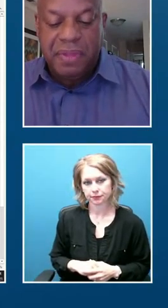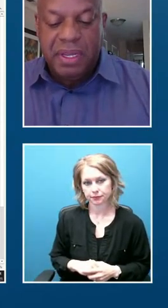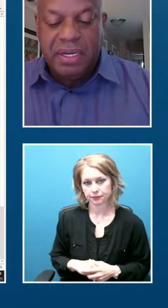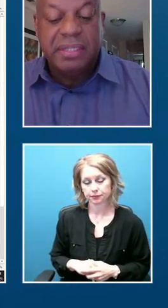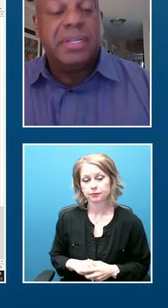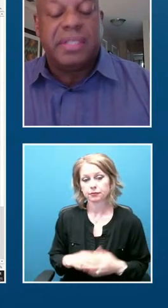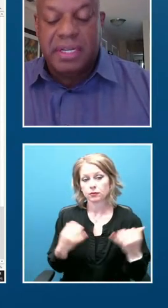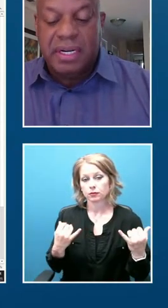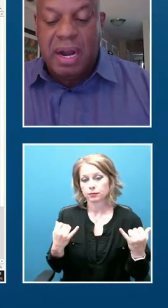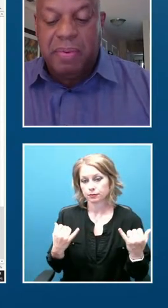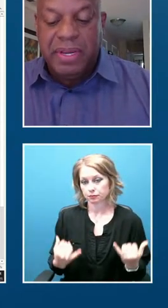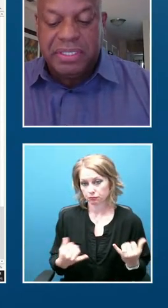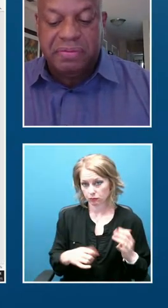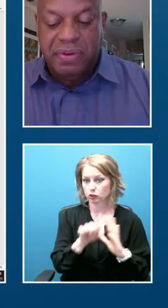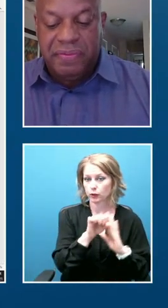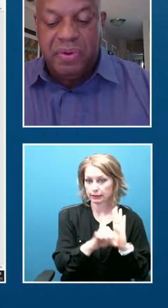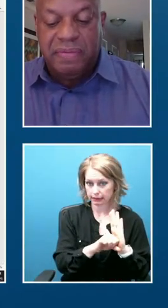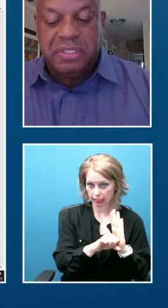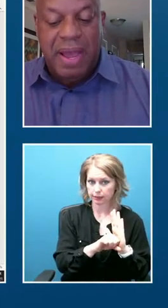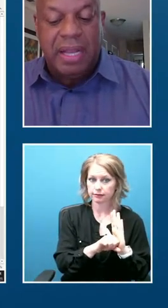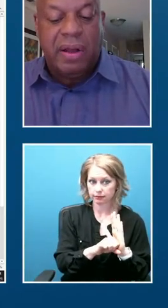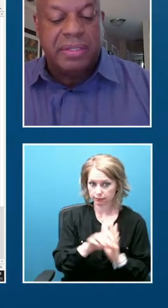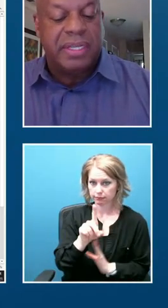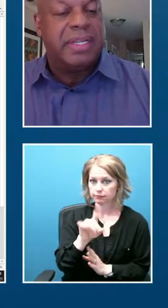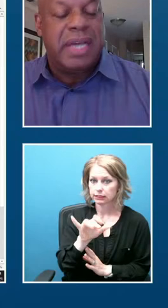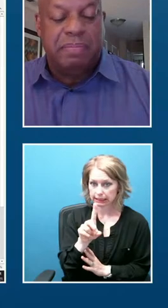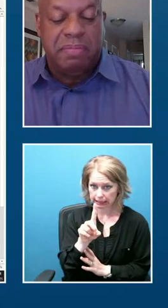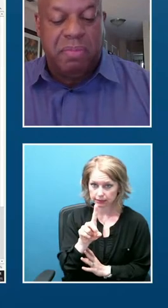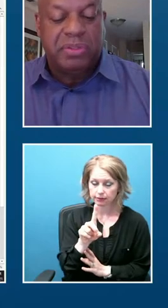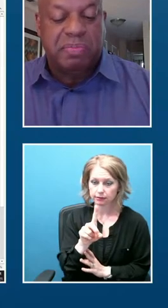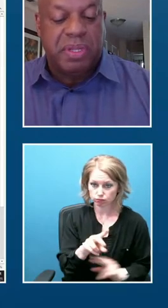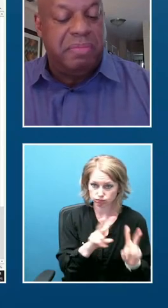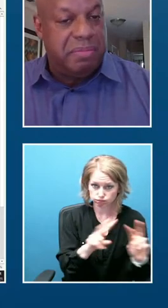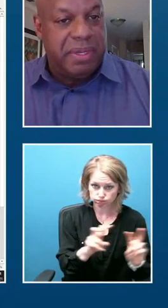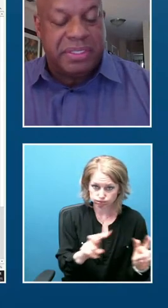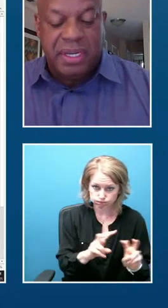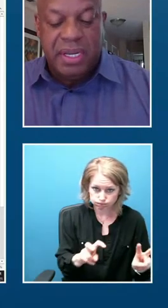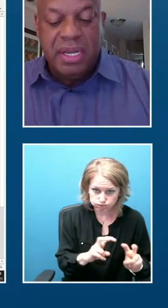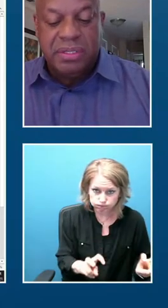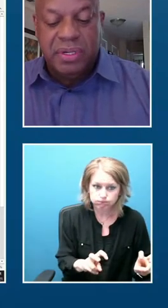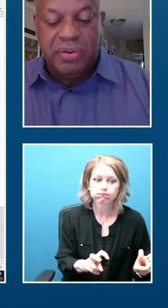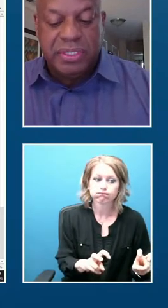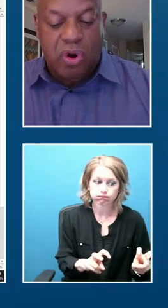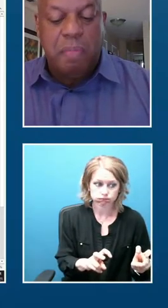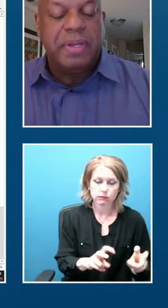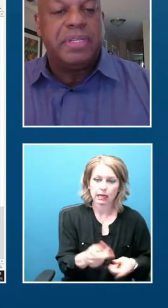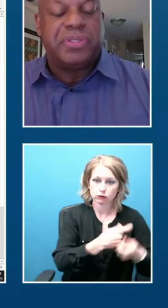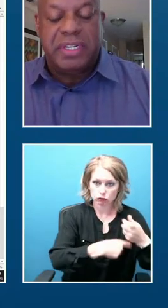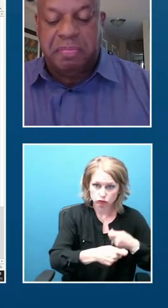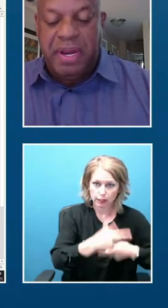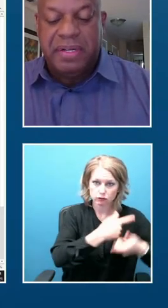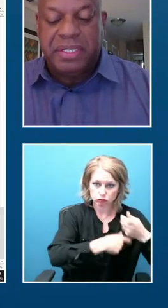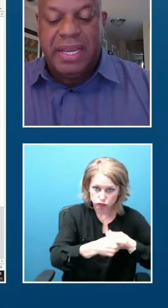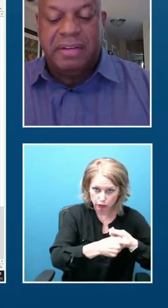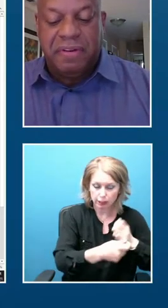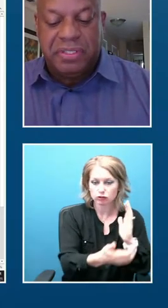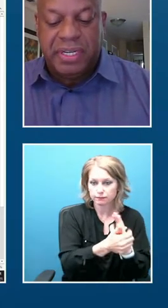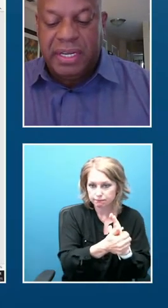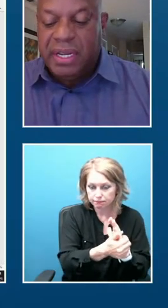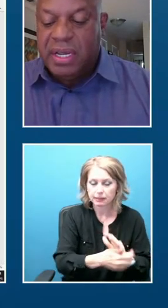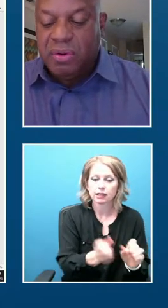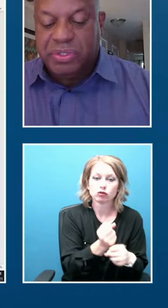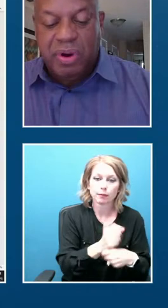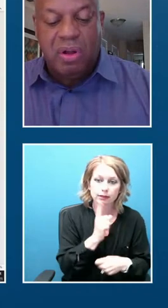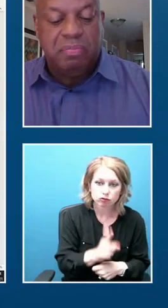party conducted a comprehensive review of its bylaws and adopted multiple amendments to increase openness, transparency, and